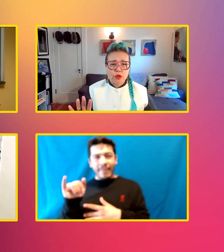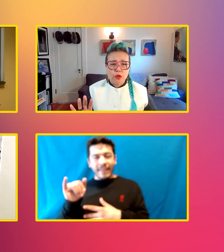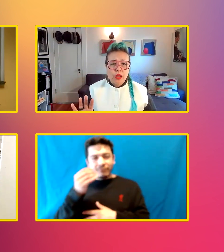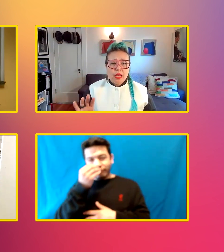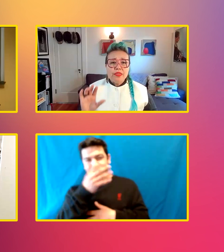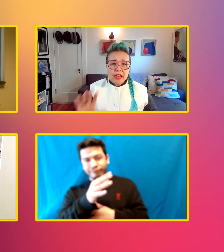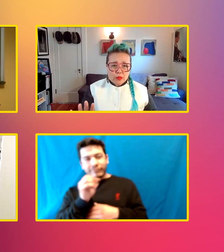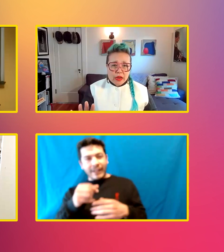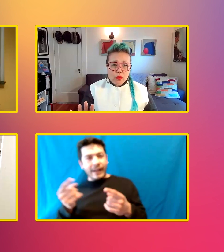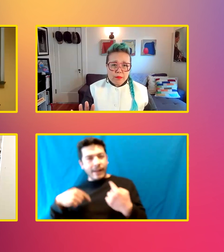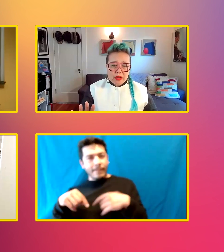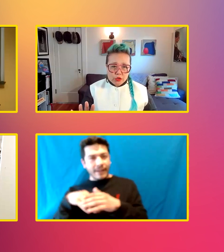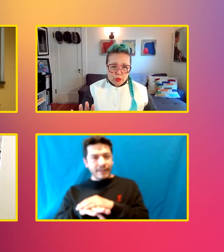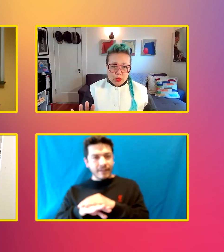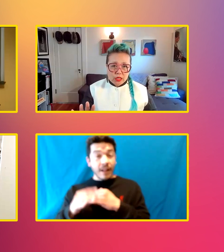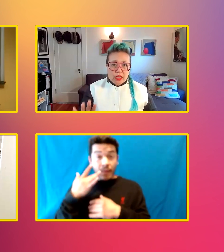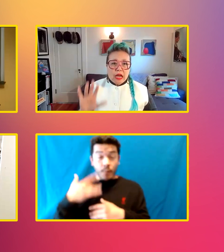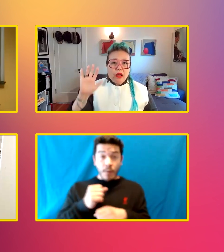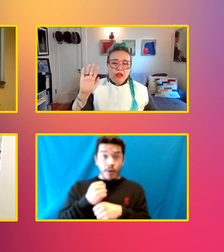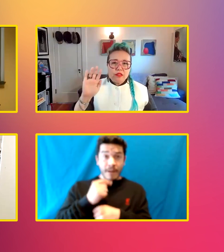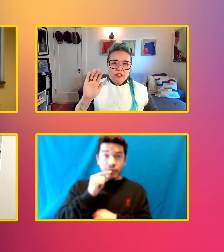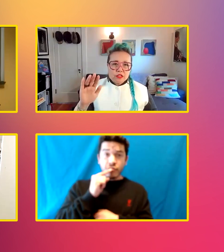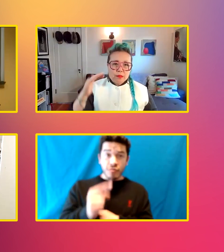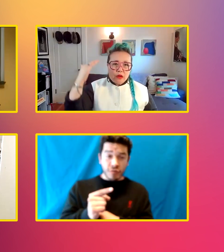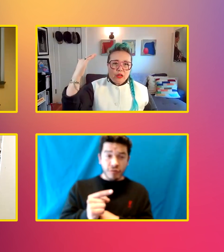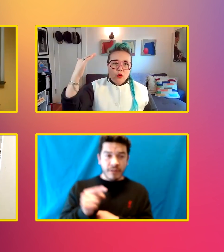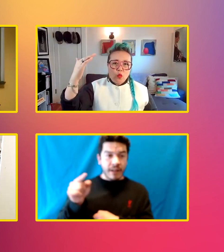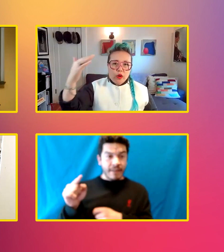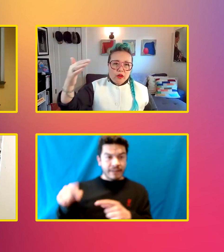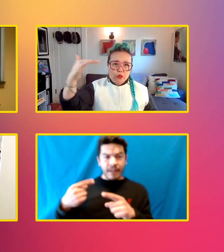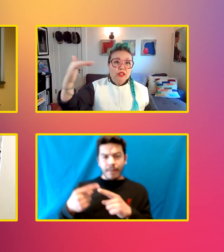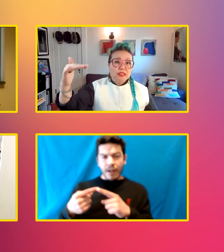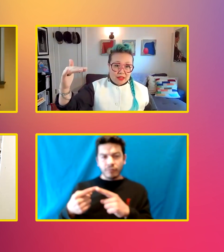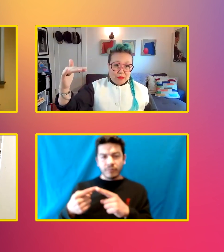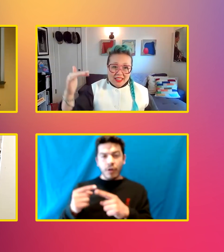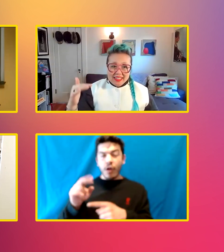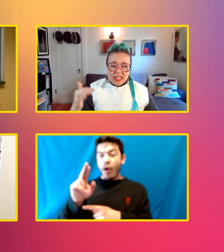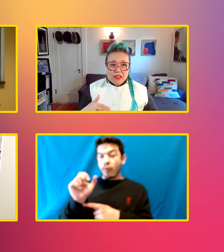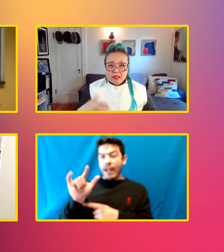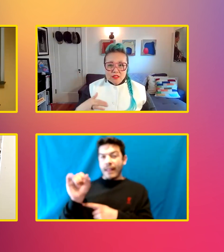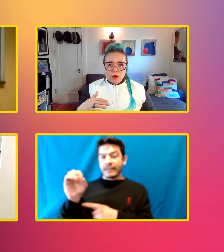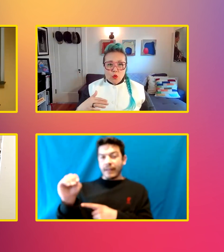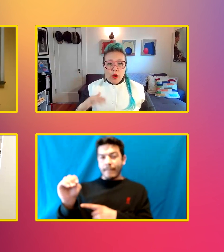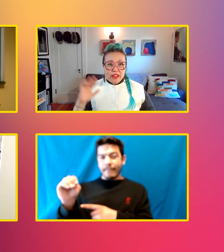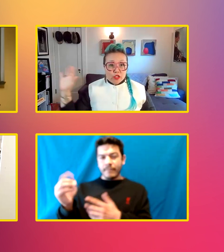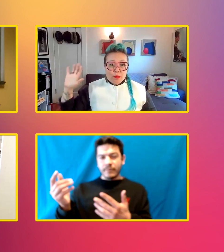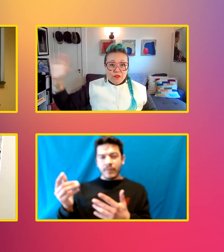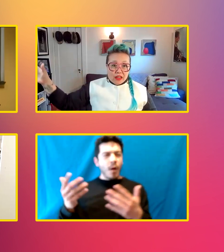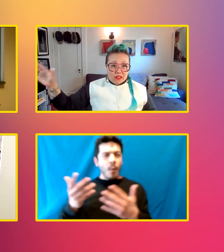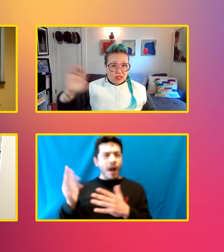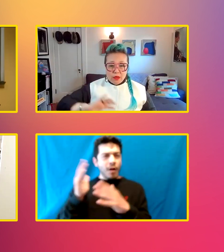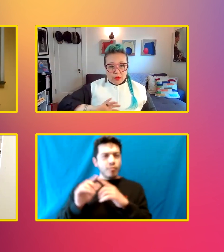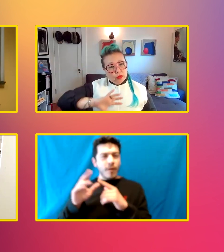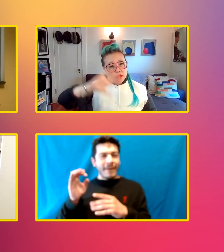quickly. mm, That's why I want to make sure this is about like realism. This is what used to